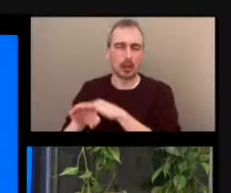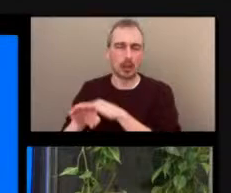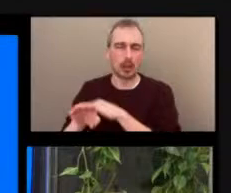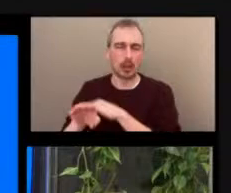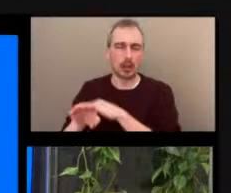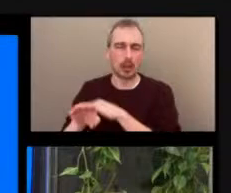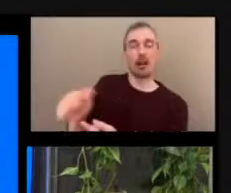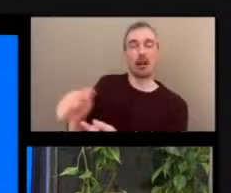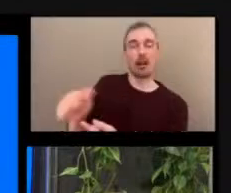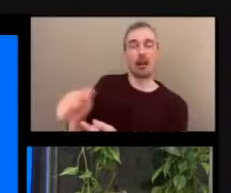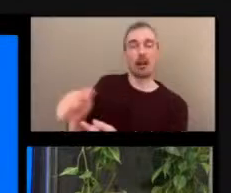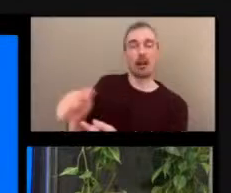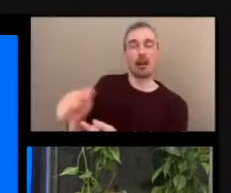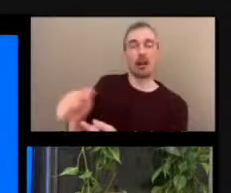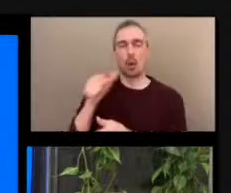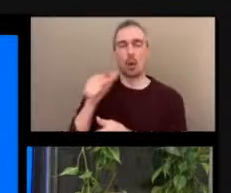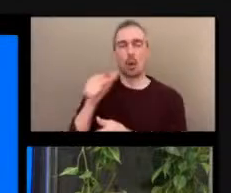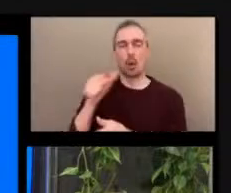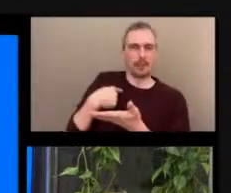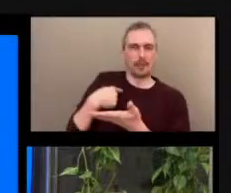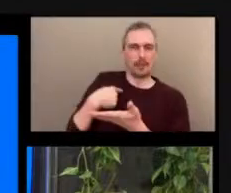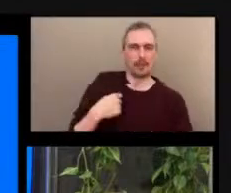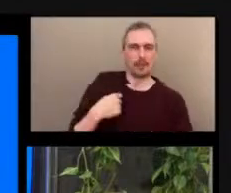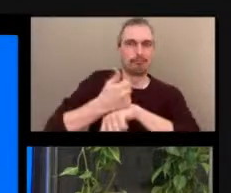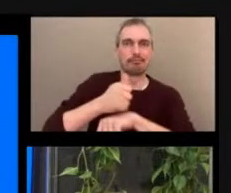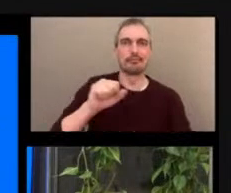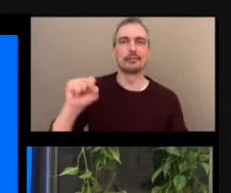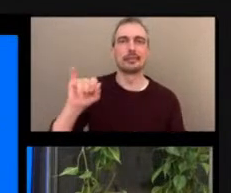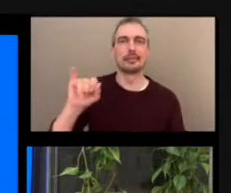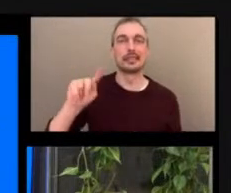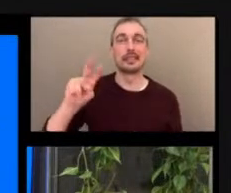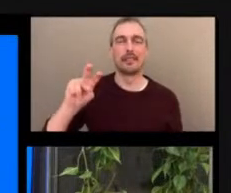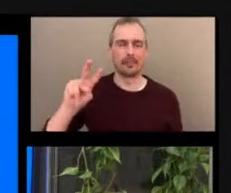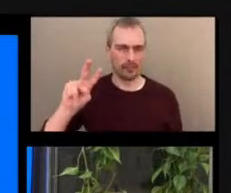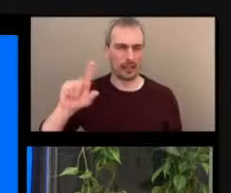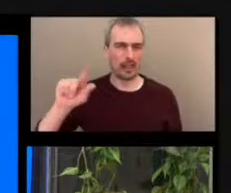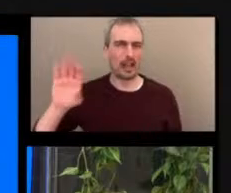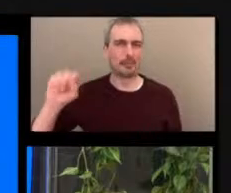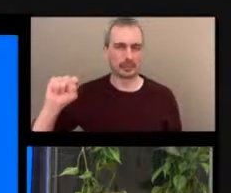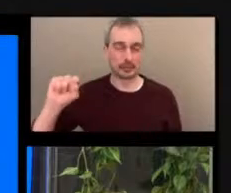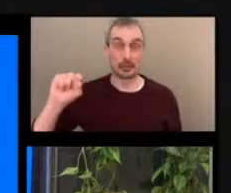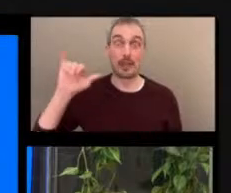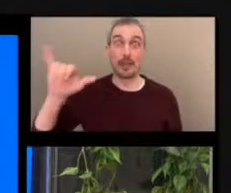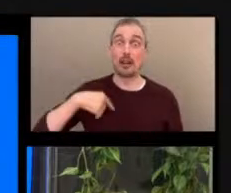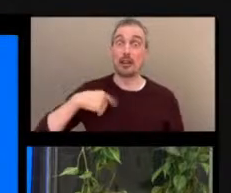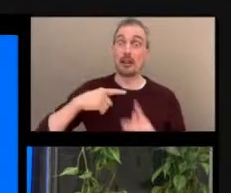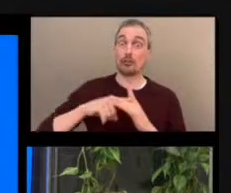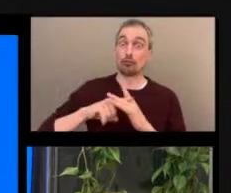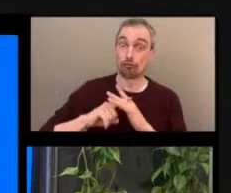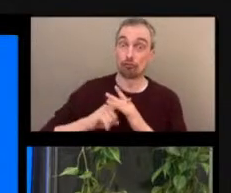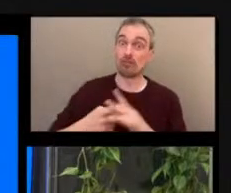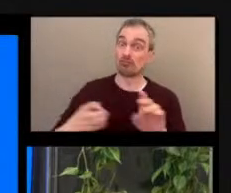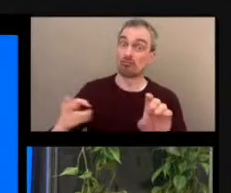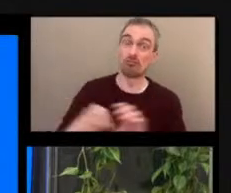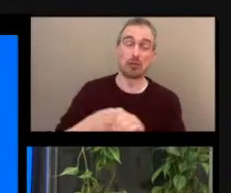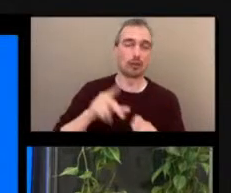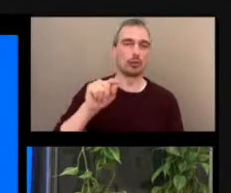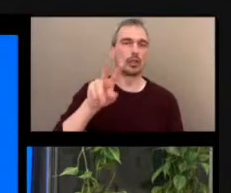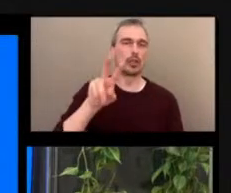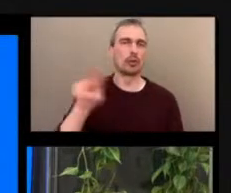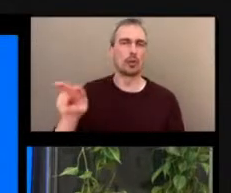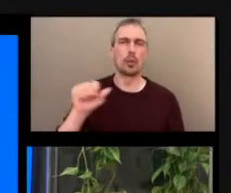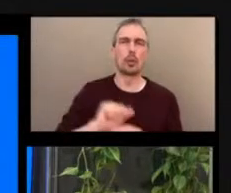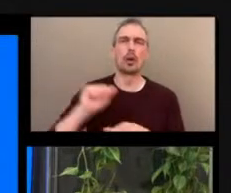screen. Also on the screen is an ASL interpreter and a video of Andrew